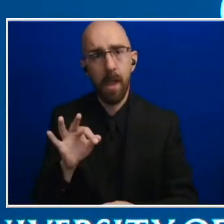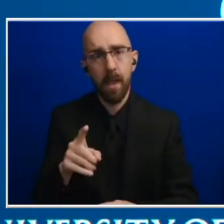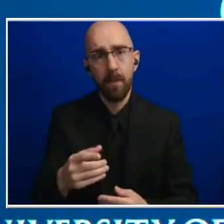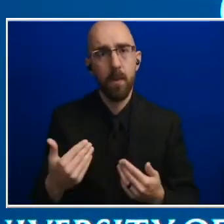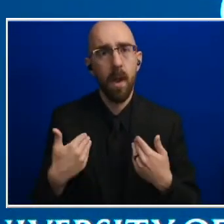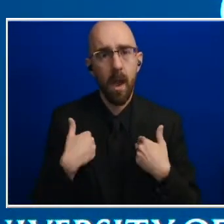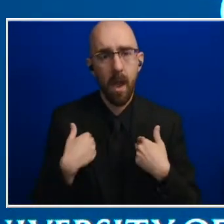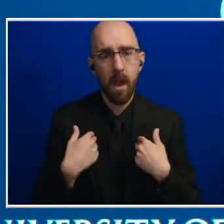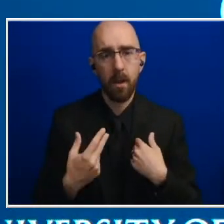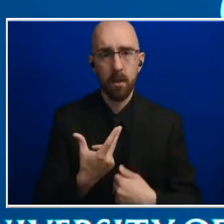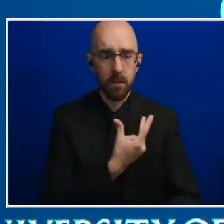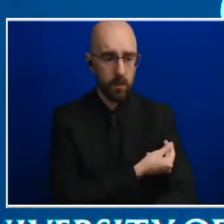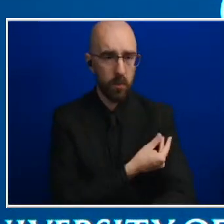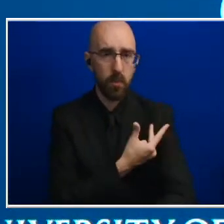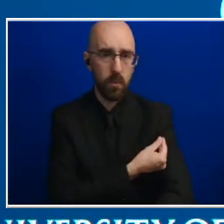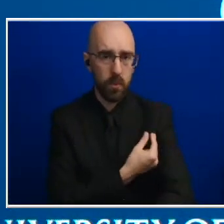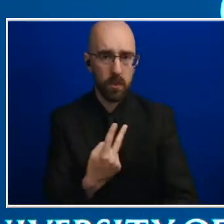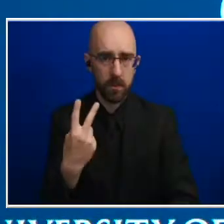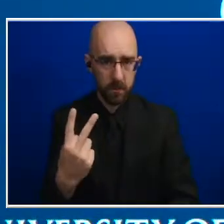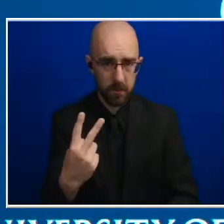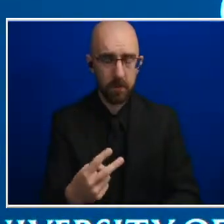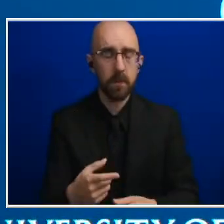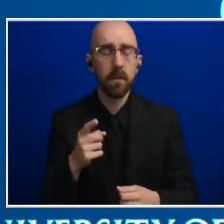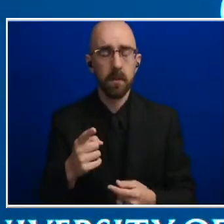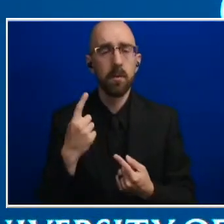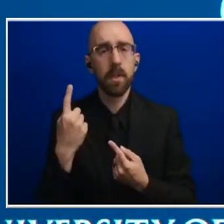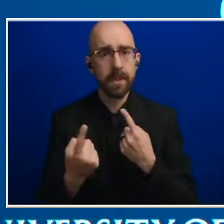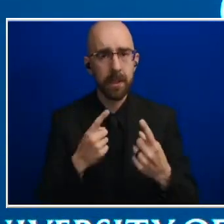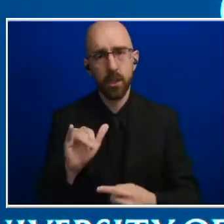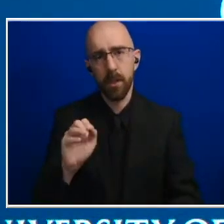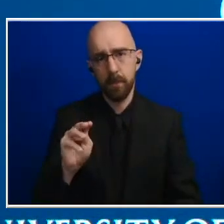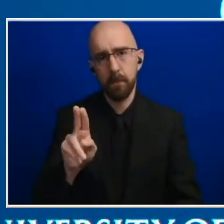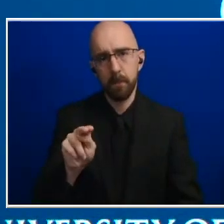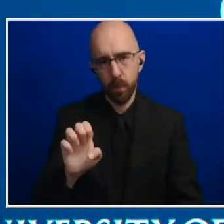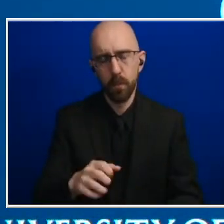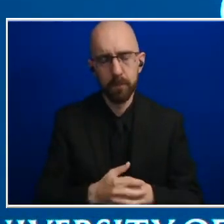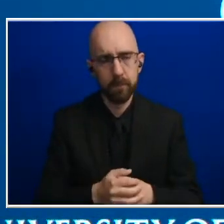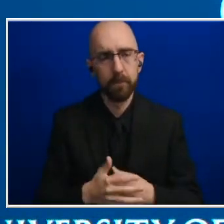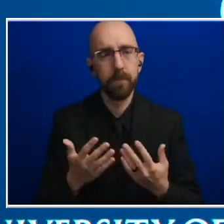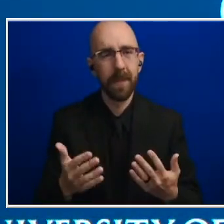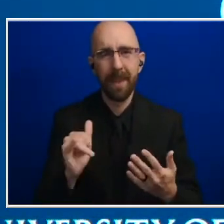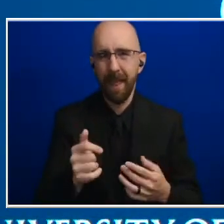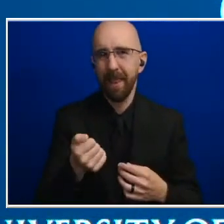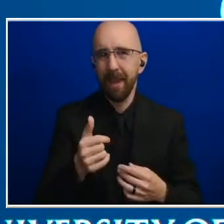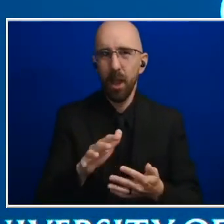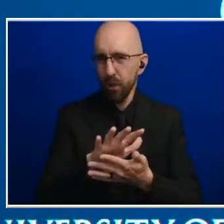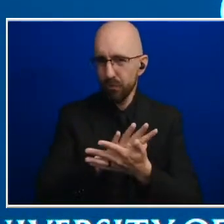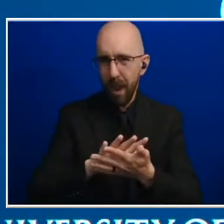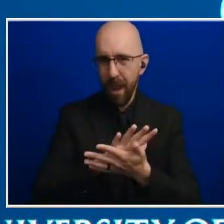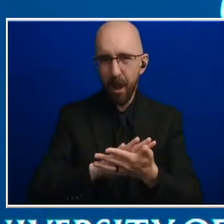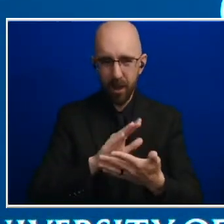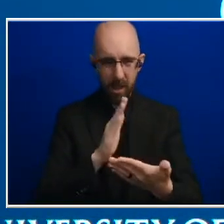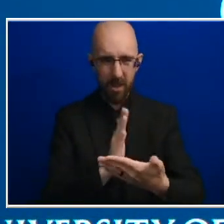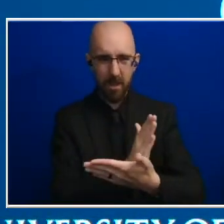doses of vaccine, you are considered immune. Now, there was that little gray area of people from